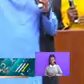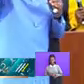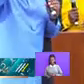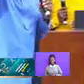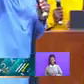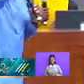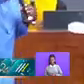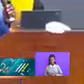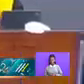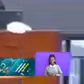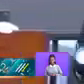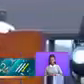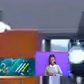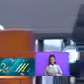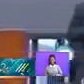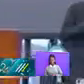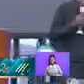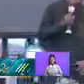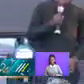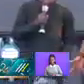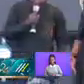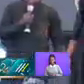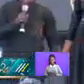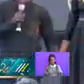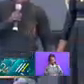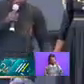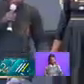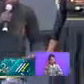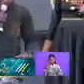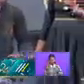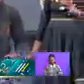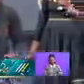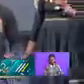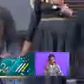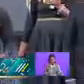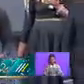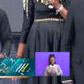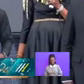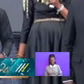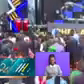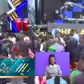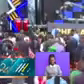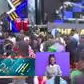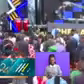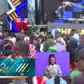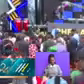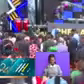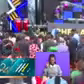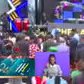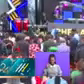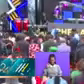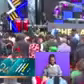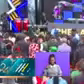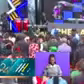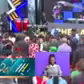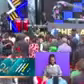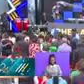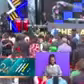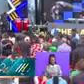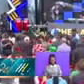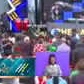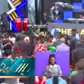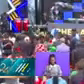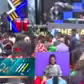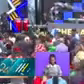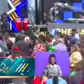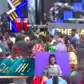fire reive it fire yes yes yes yes yes yes yes